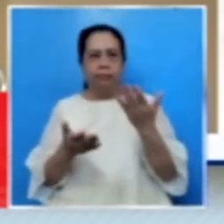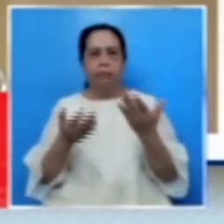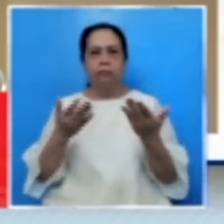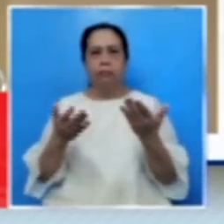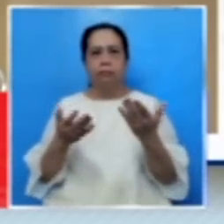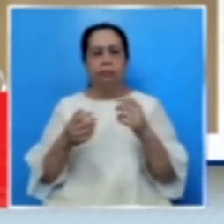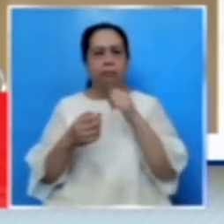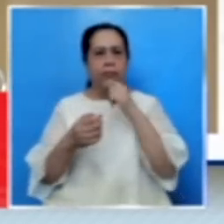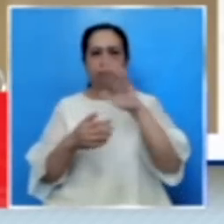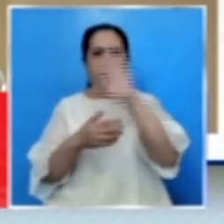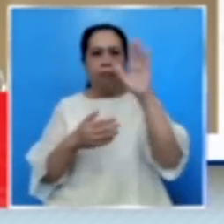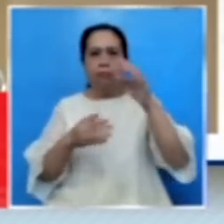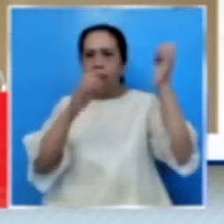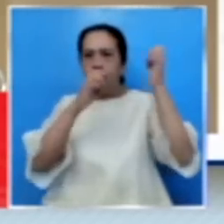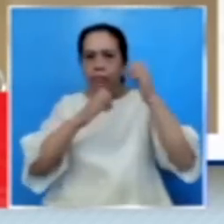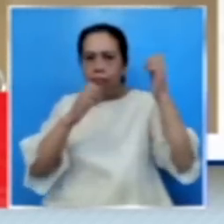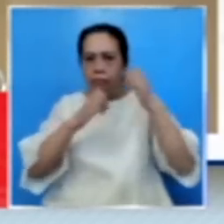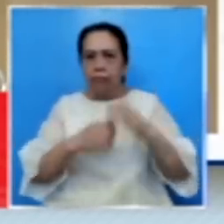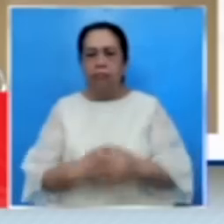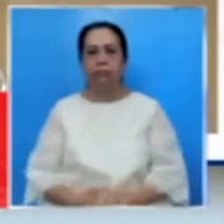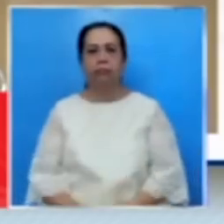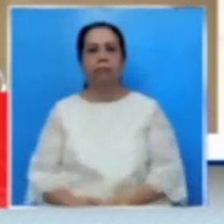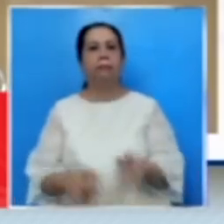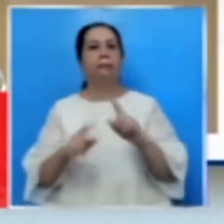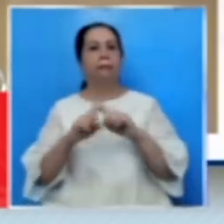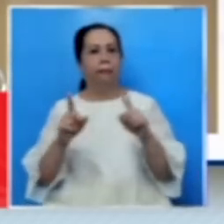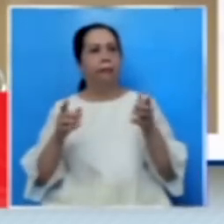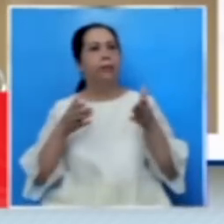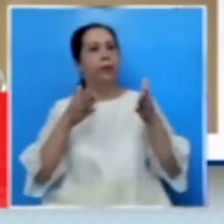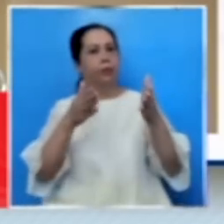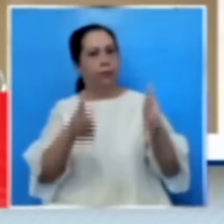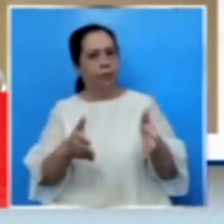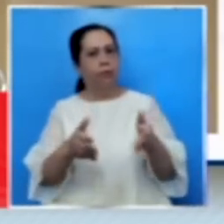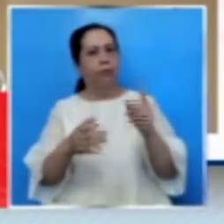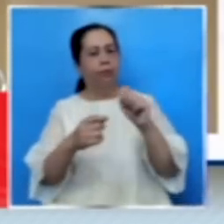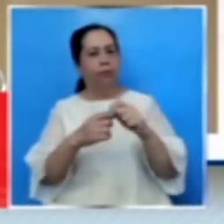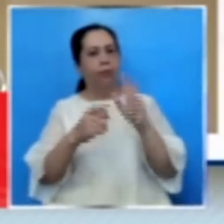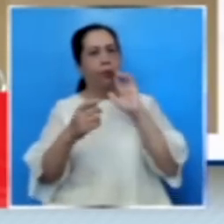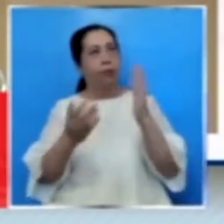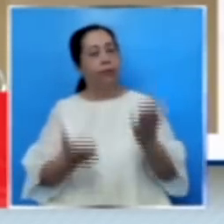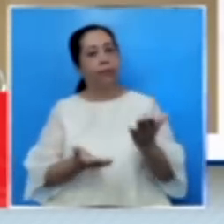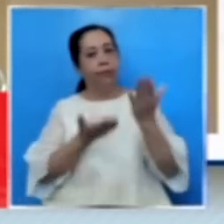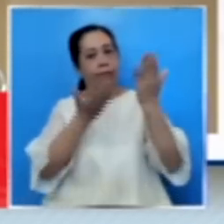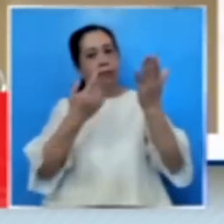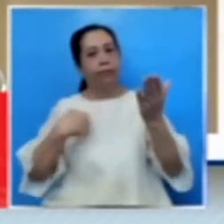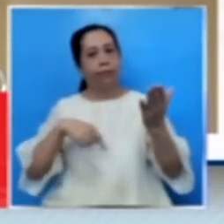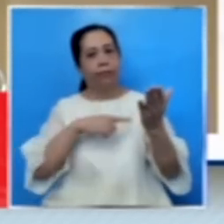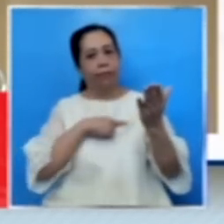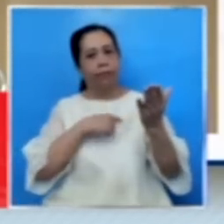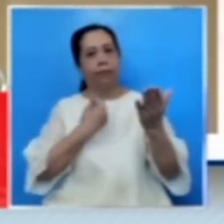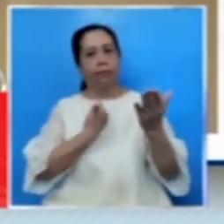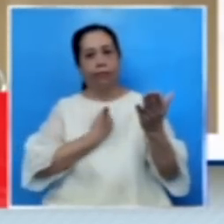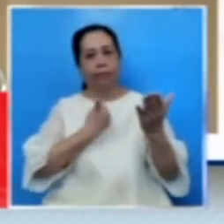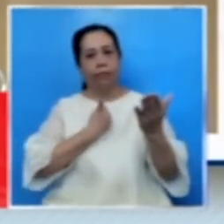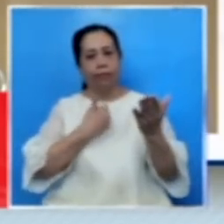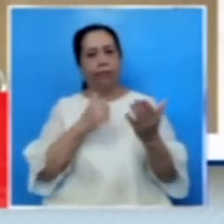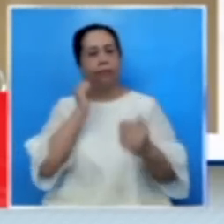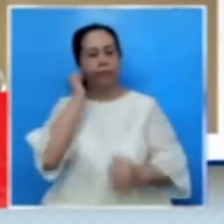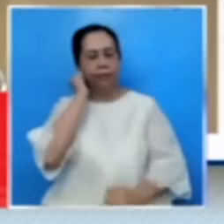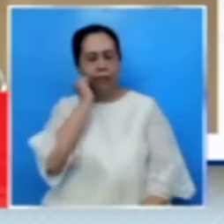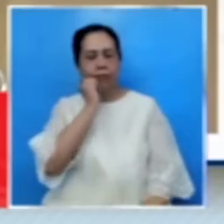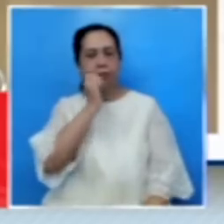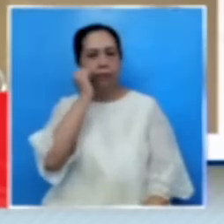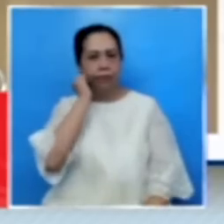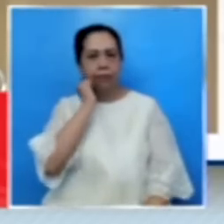imagined, but a way that consecrates ourselves every day